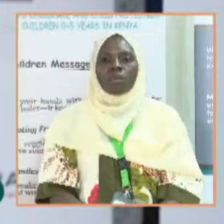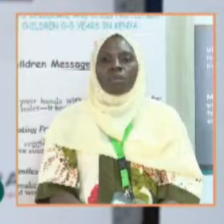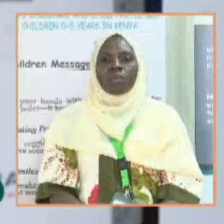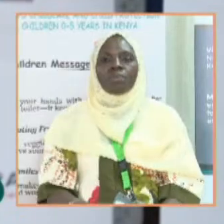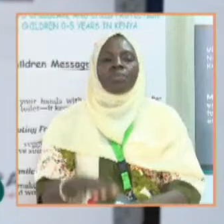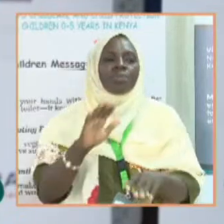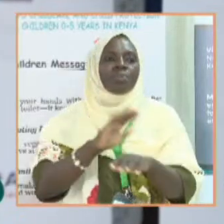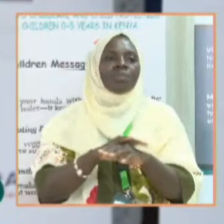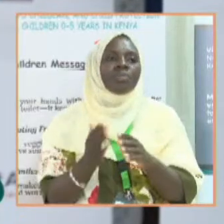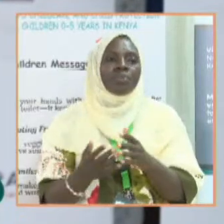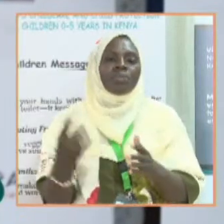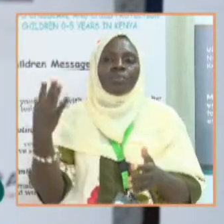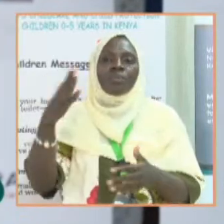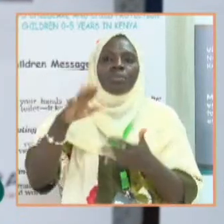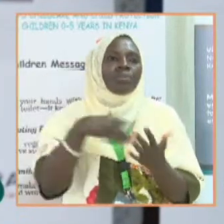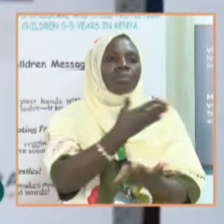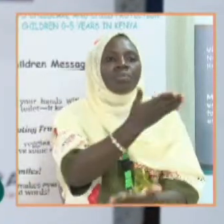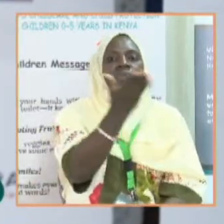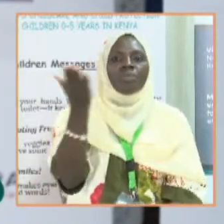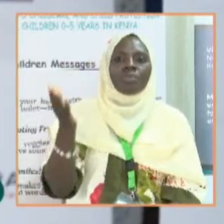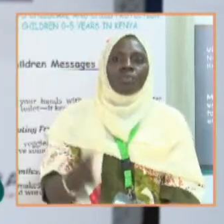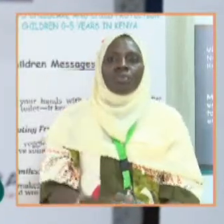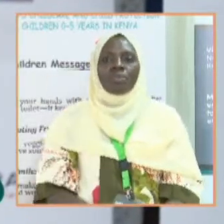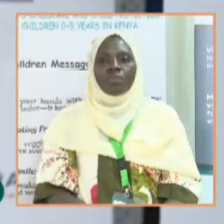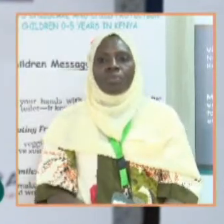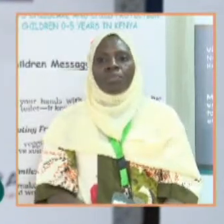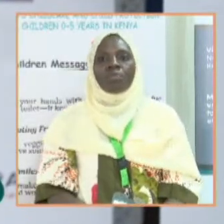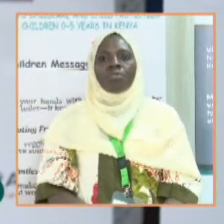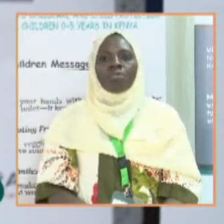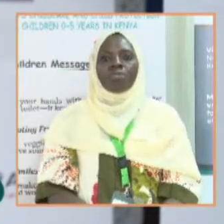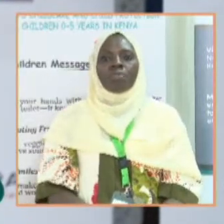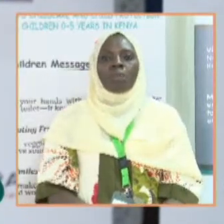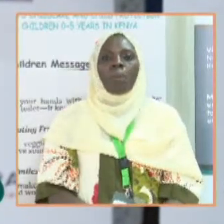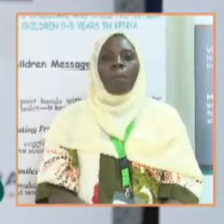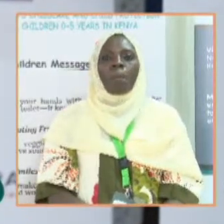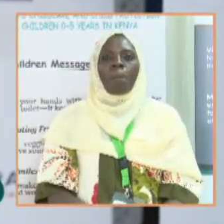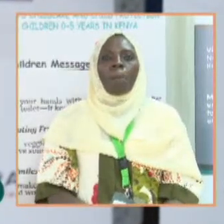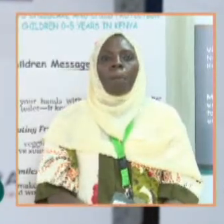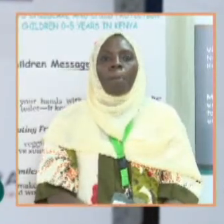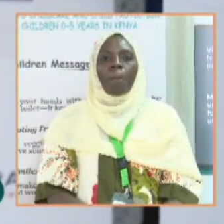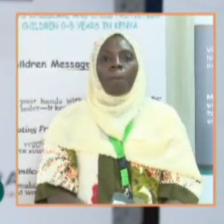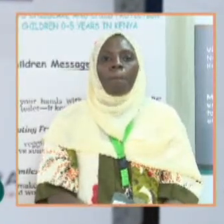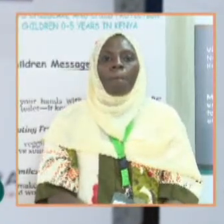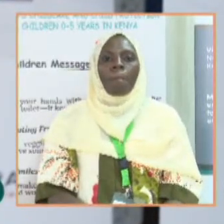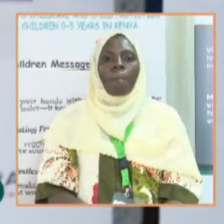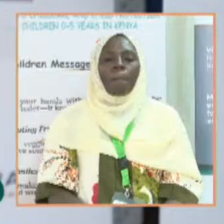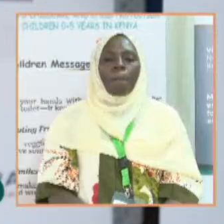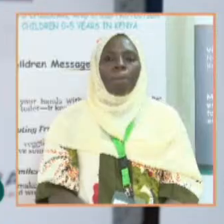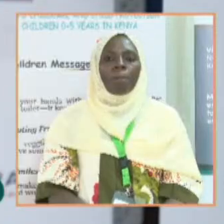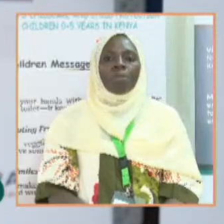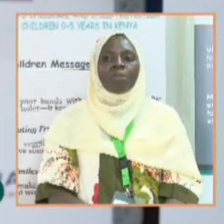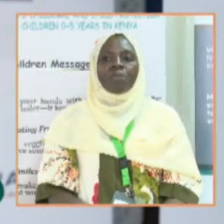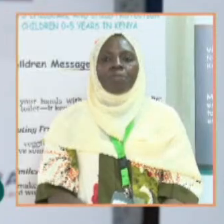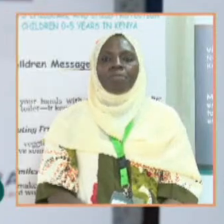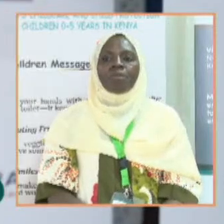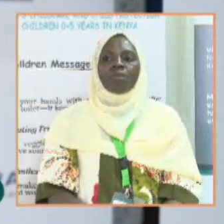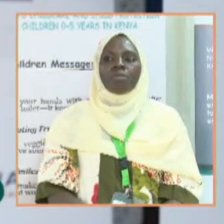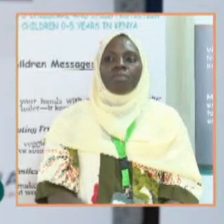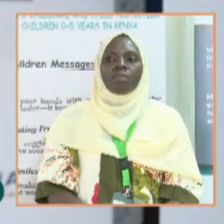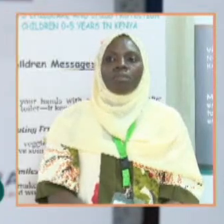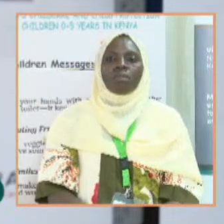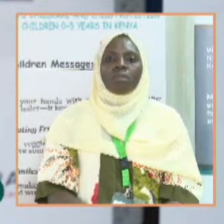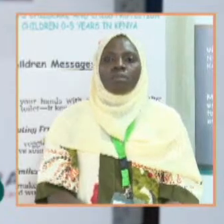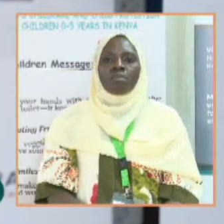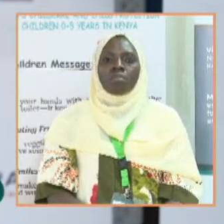Good morning, everyone. All protocols observed. I'll quickly walk you through the finance indicators because of